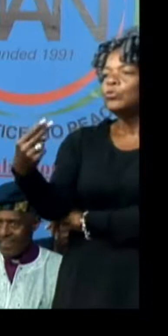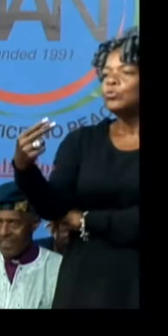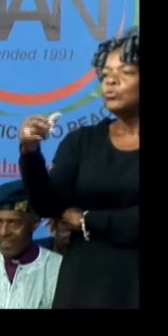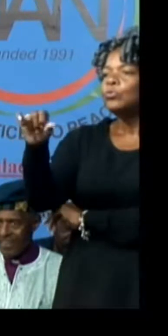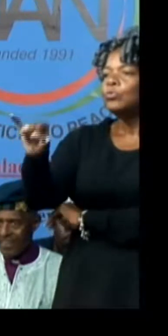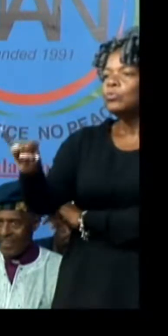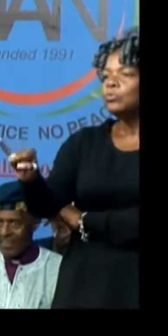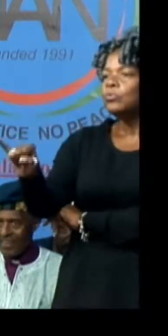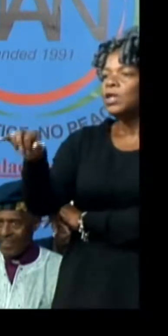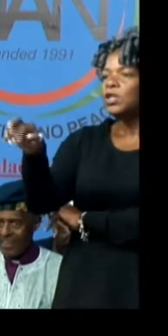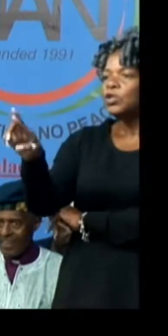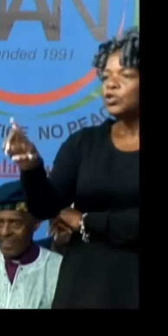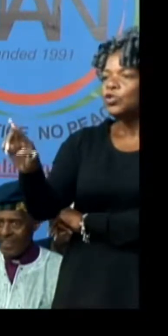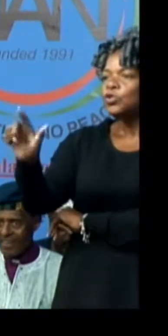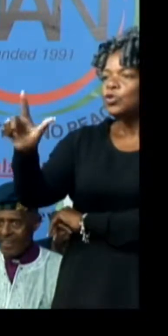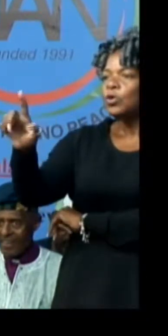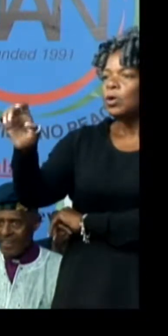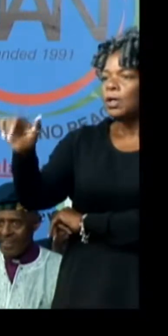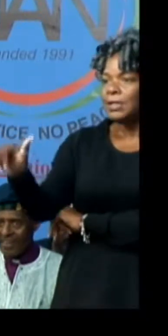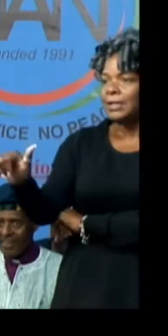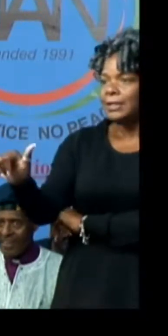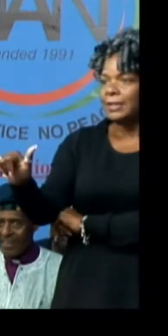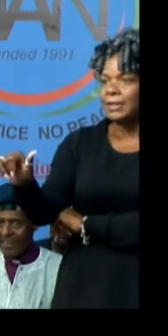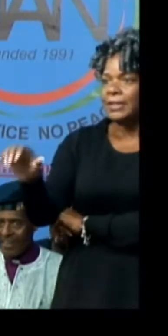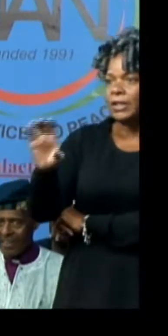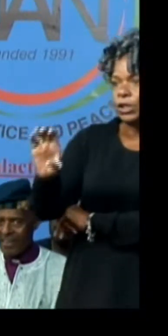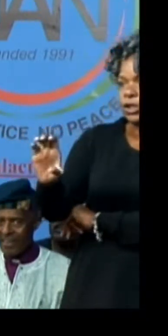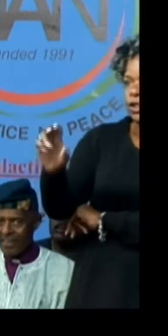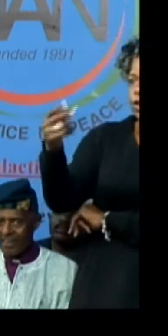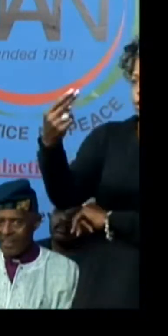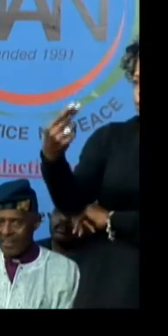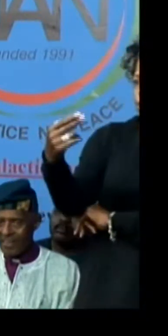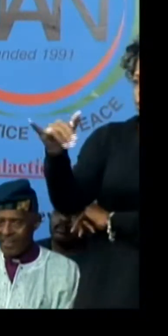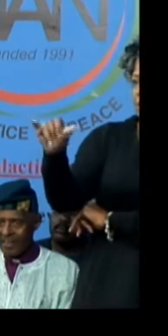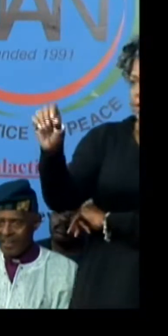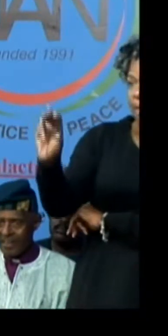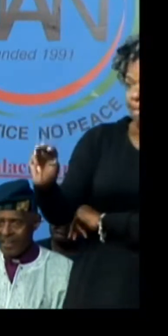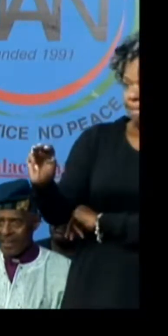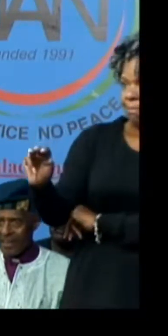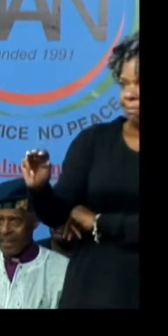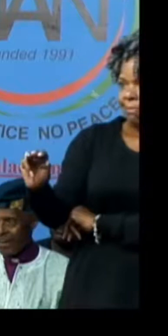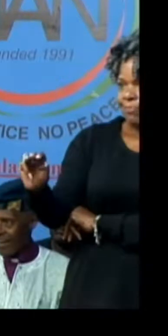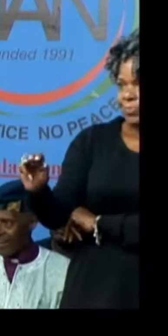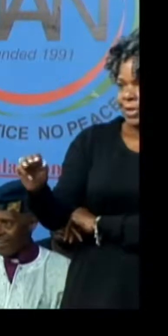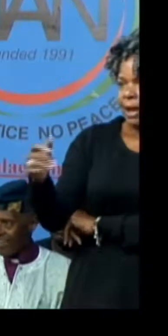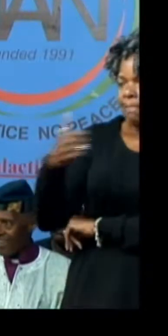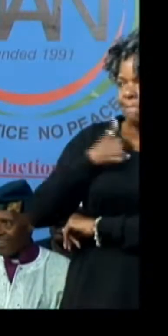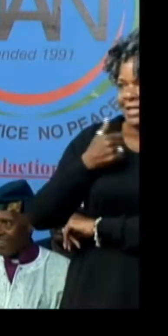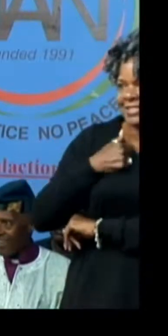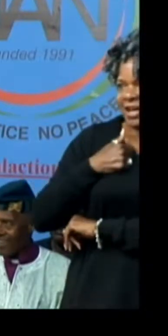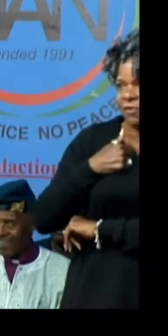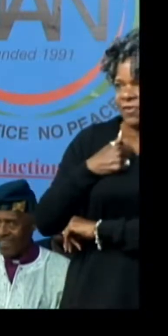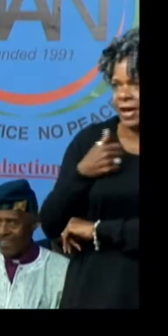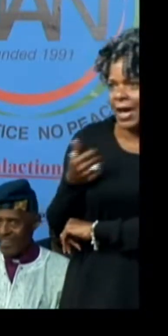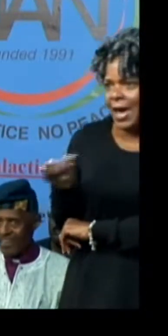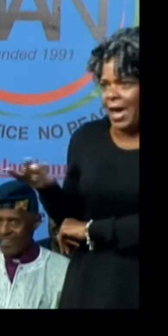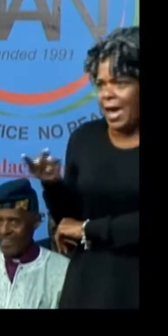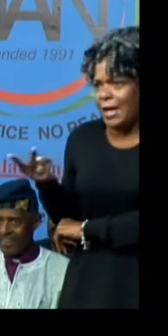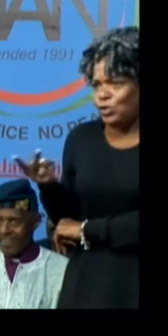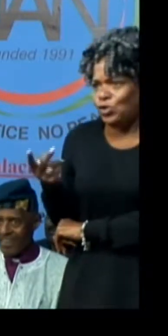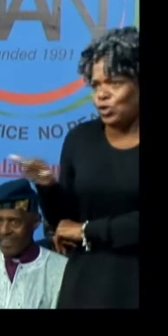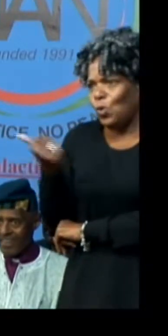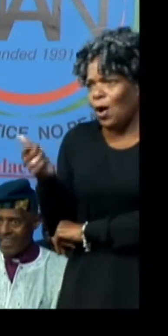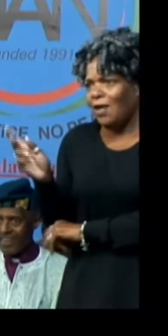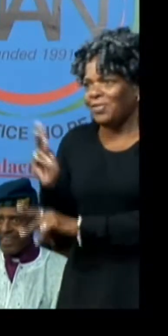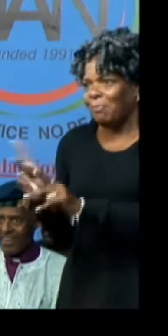And Ada didn't want to hold it. I was a little boy trying to act rough. I sure didn't want to hold it. So we would always try to